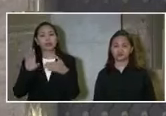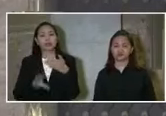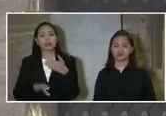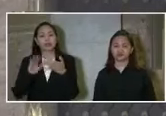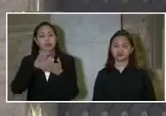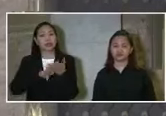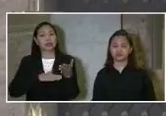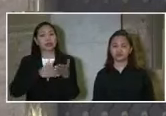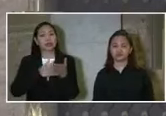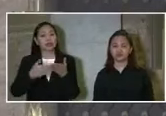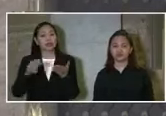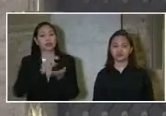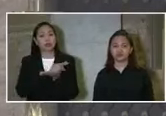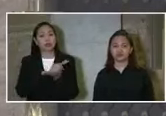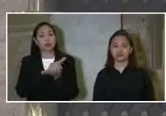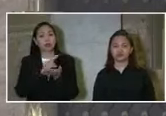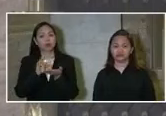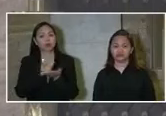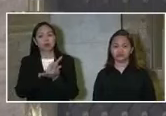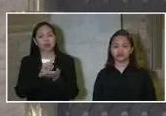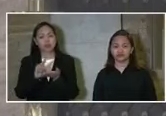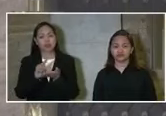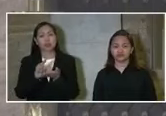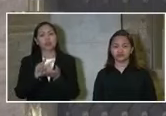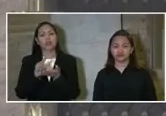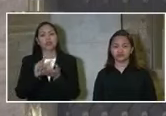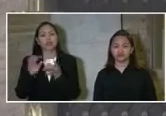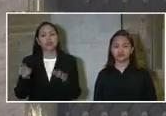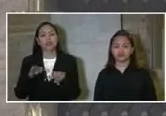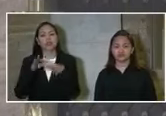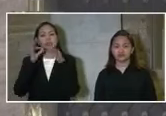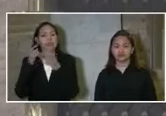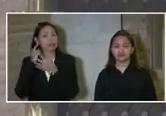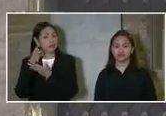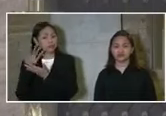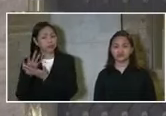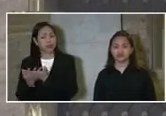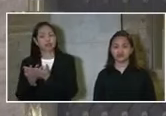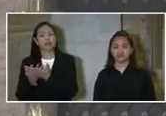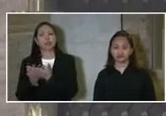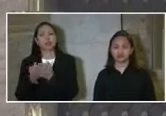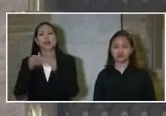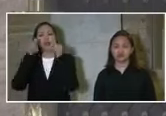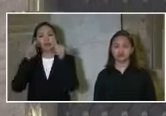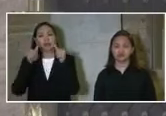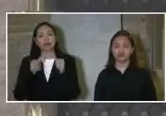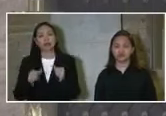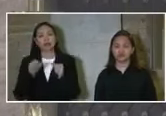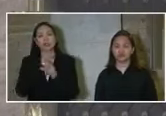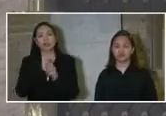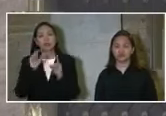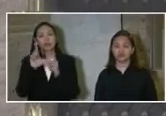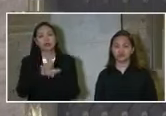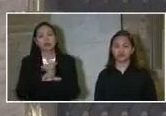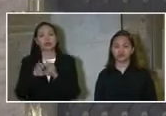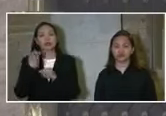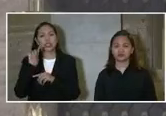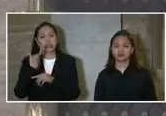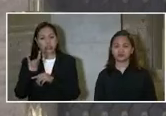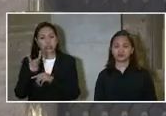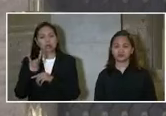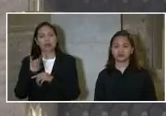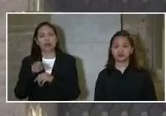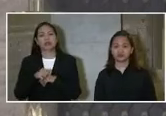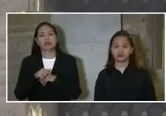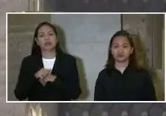the Holy Week, for Masses, Confessions are now posted in our social media pages. So please follow us so